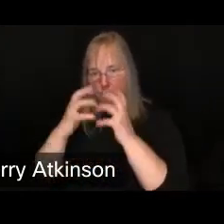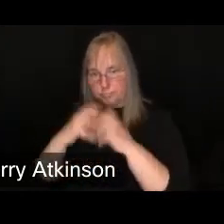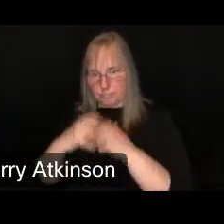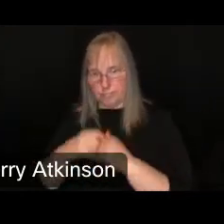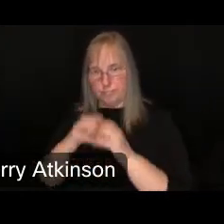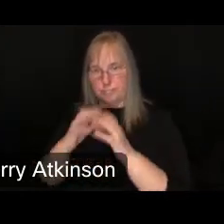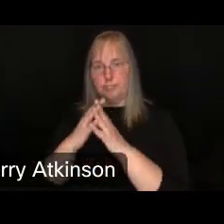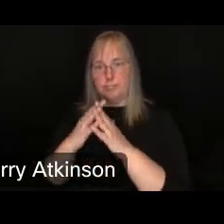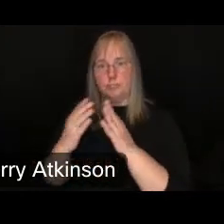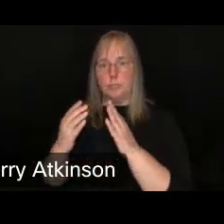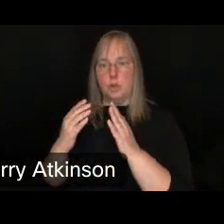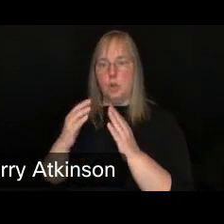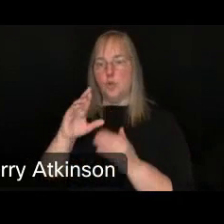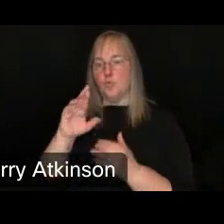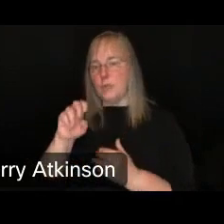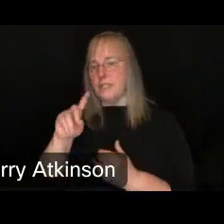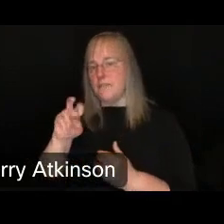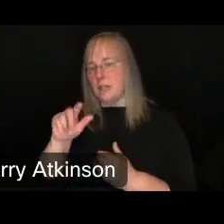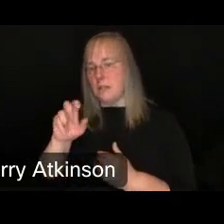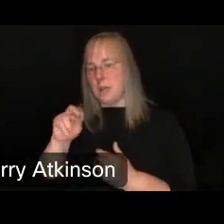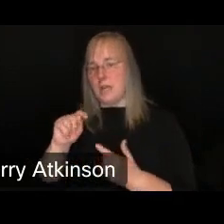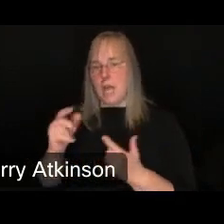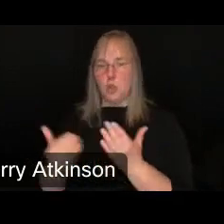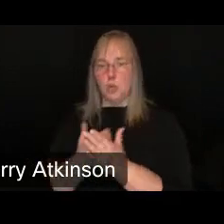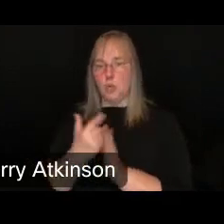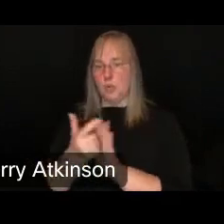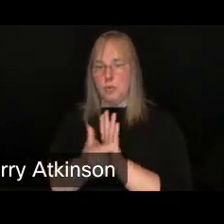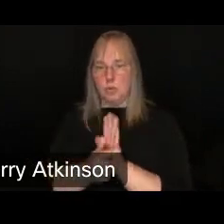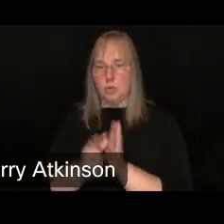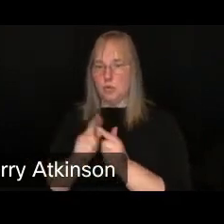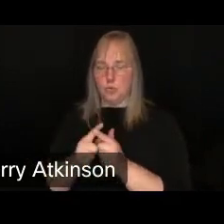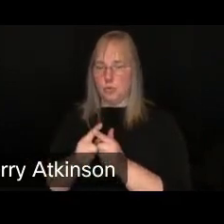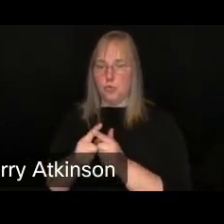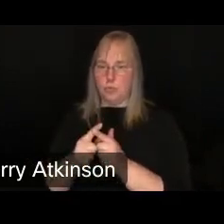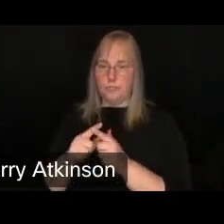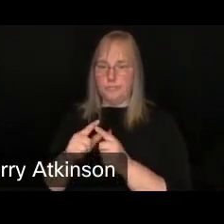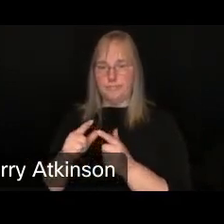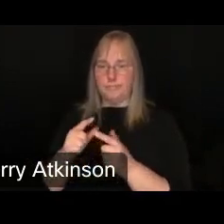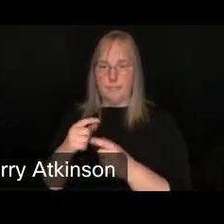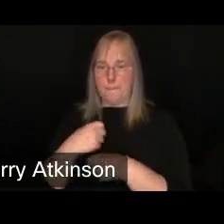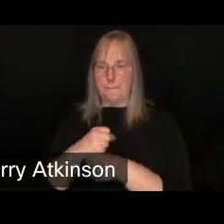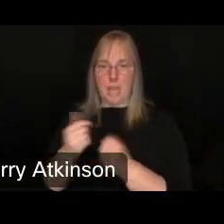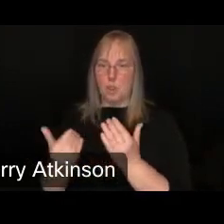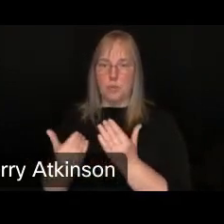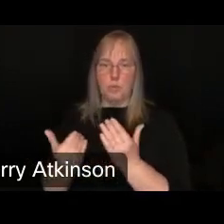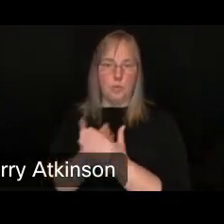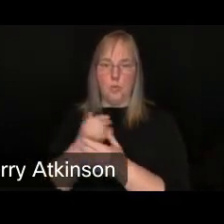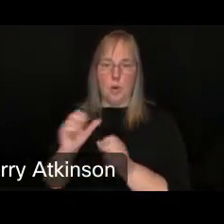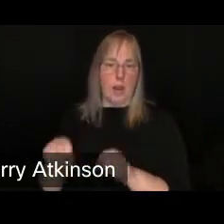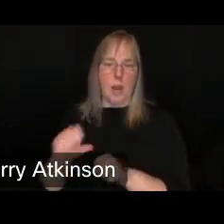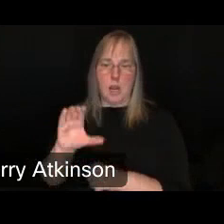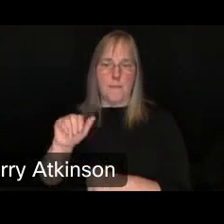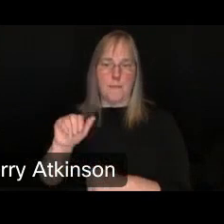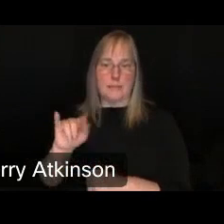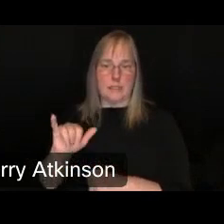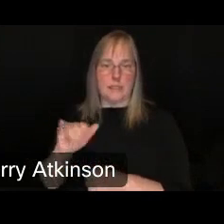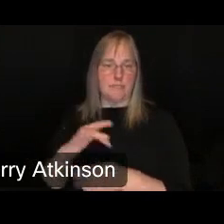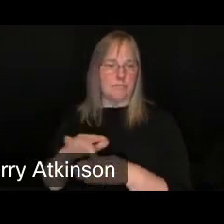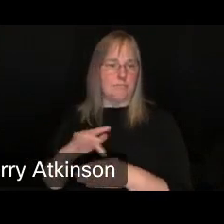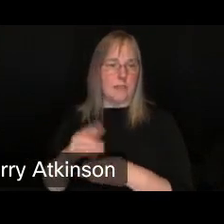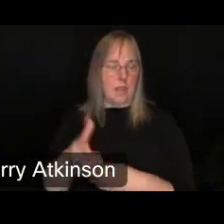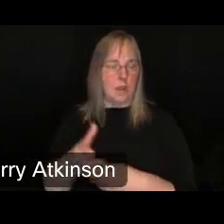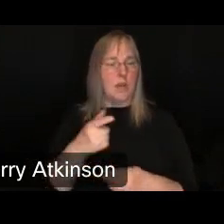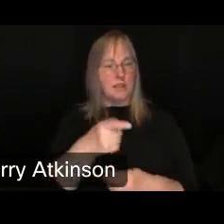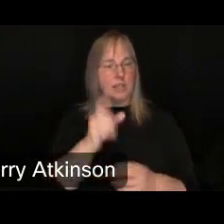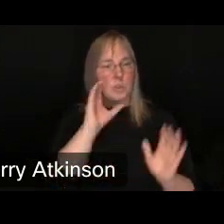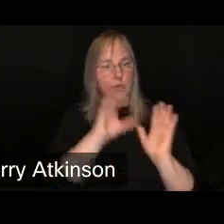legislation to free up a little more capacity there. And this is another telling graph there folks have been familiar